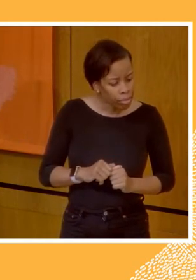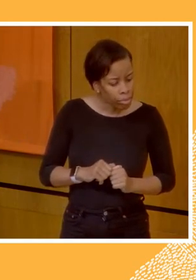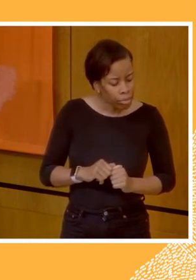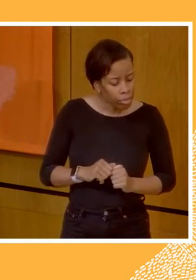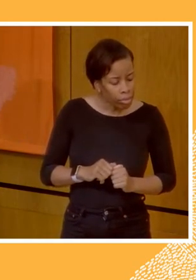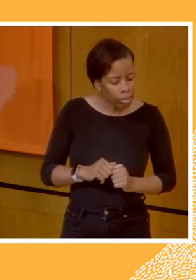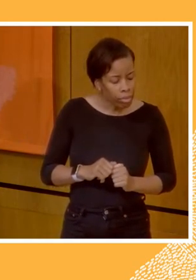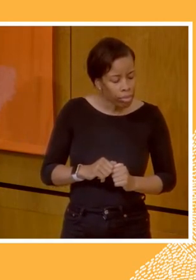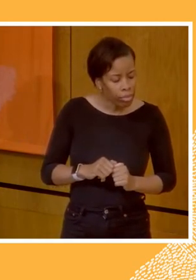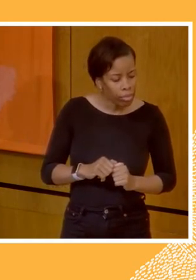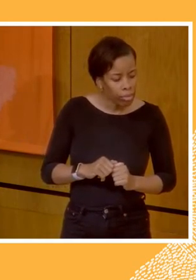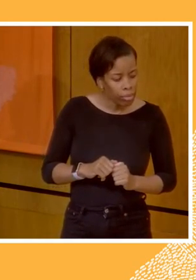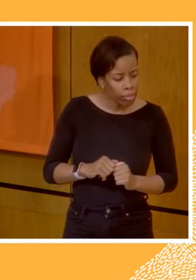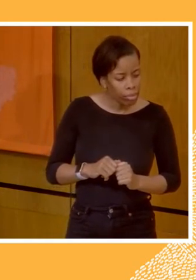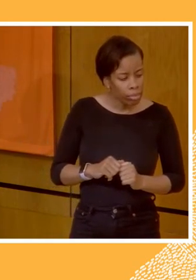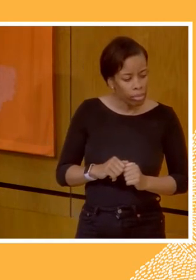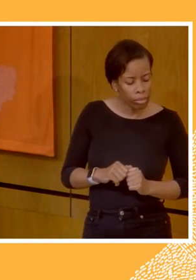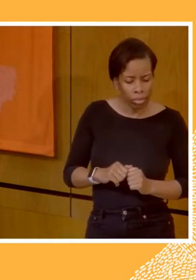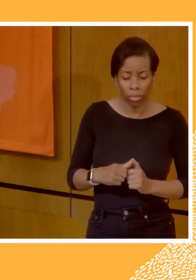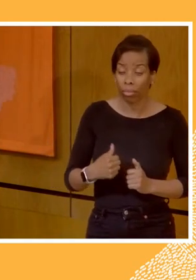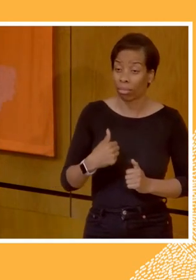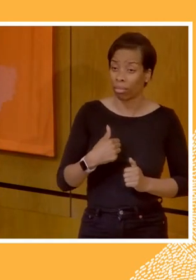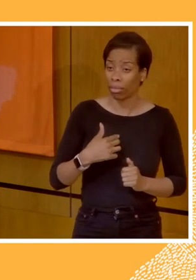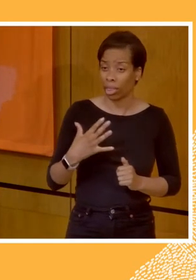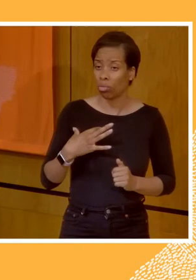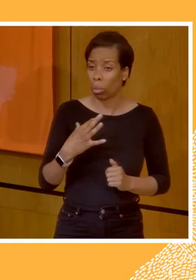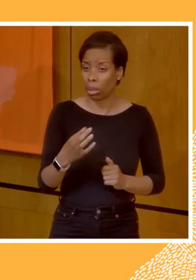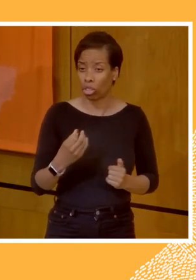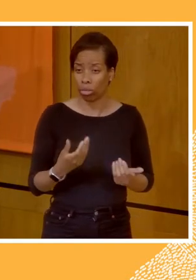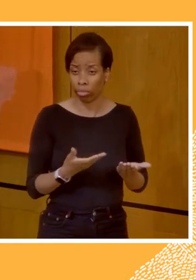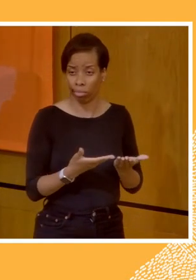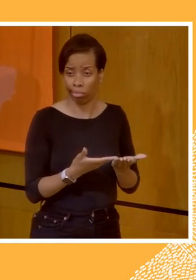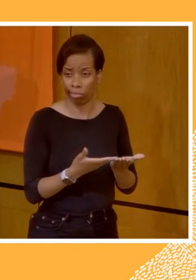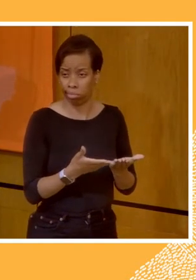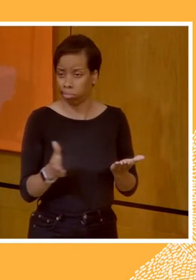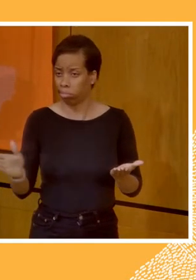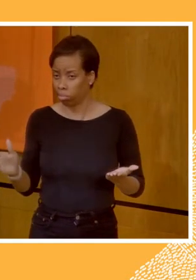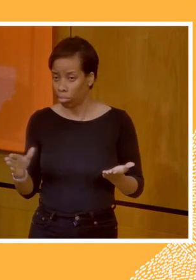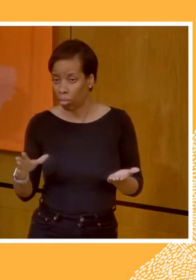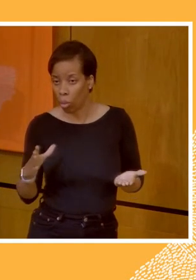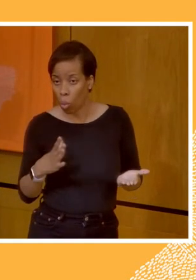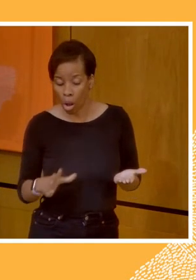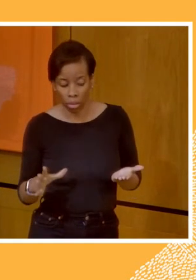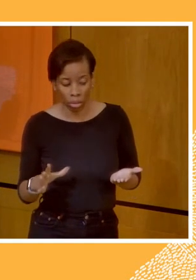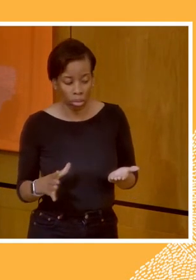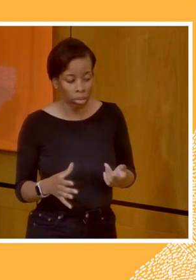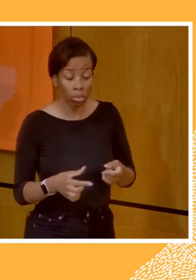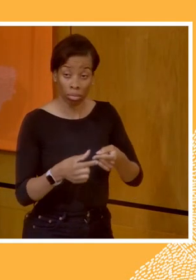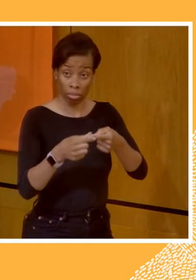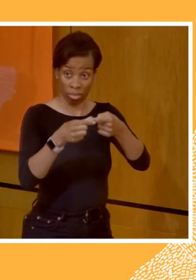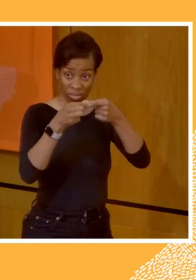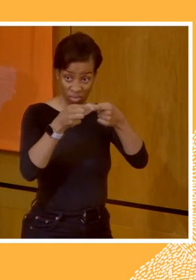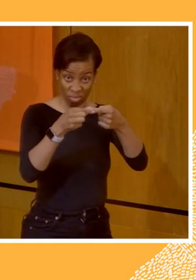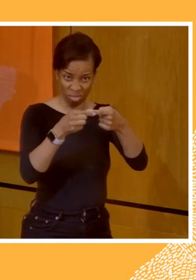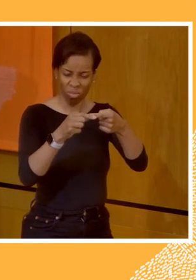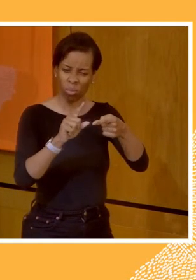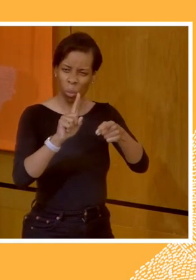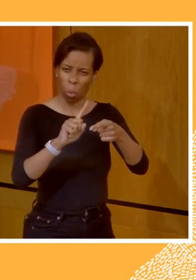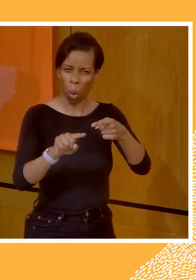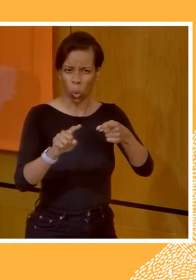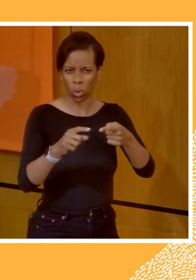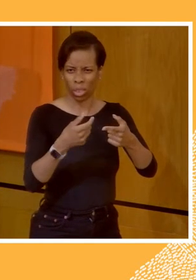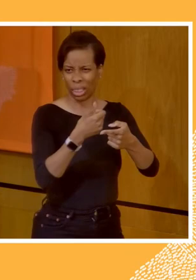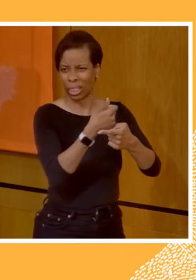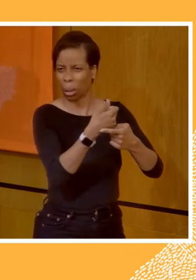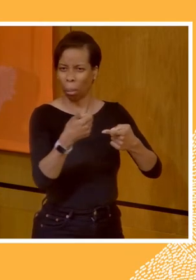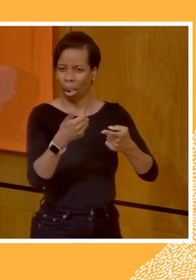access points and different representations, I guess. So we have the A side that might be the kind of most traditional kind of way of